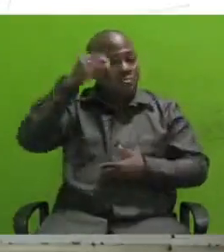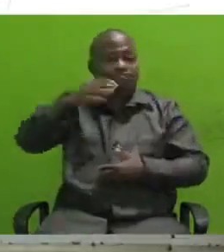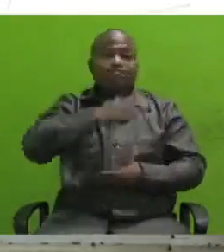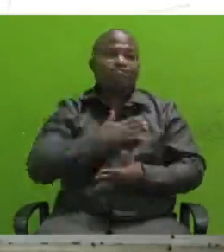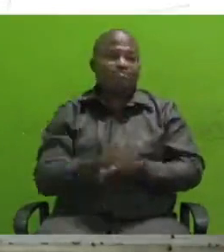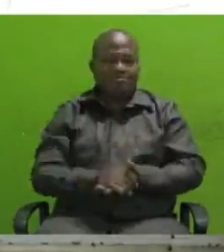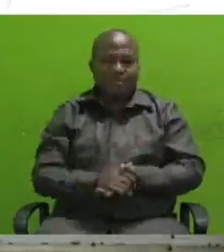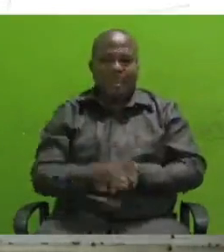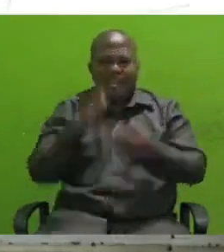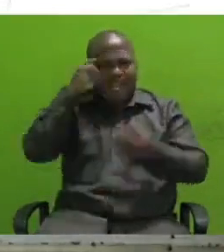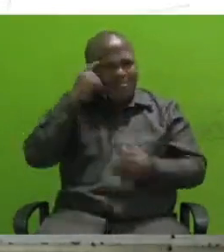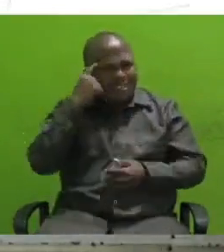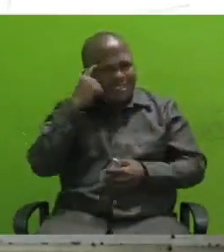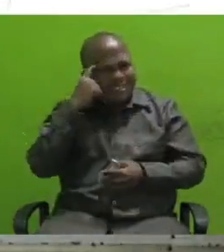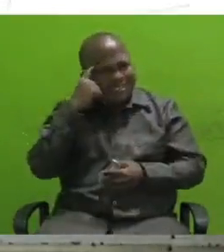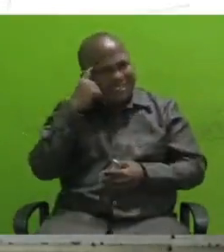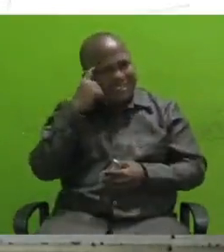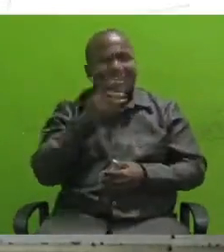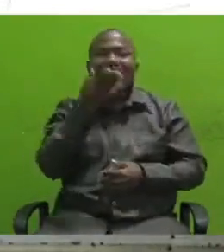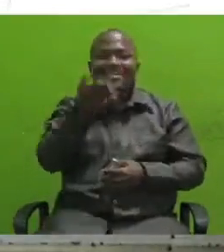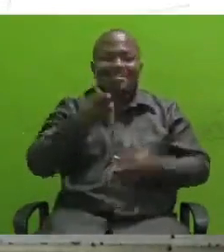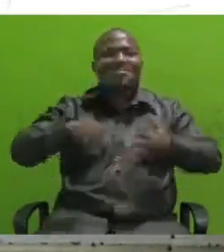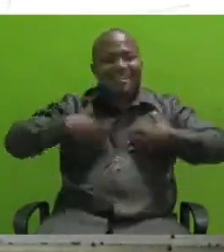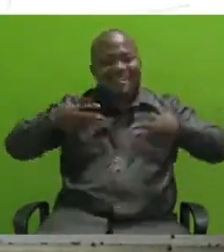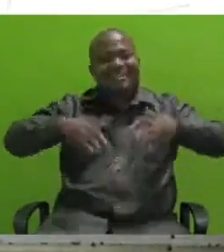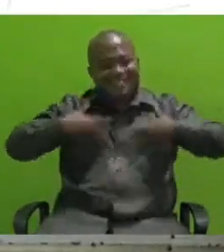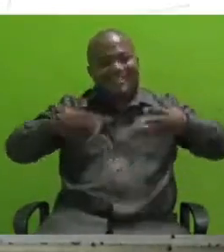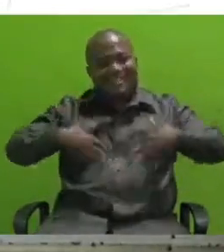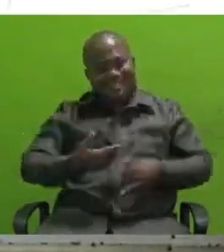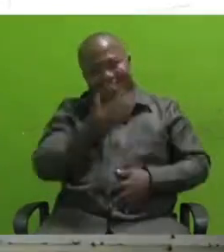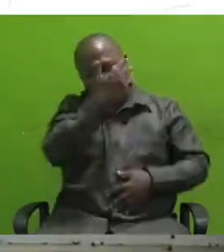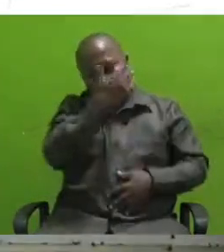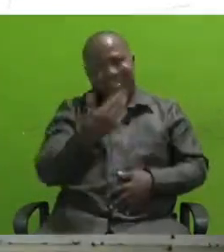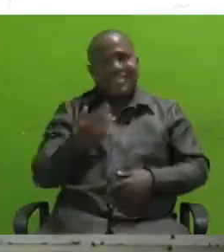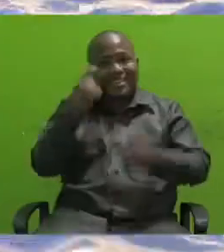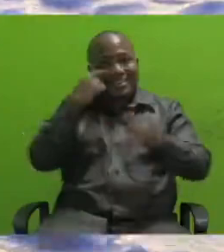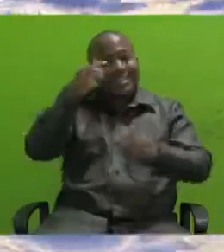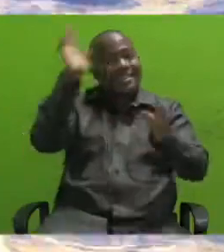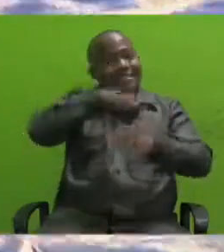you have enjoyed it. Until next time, bye-bye.